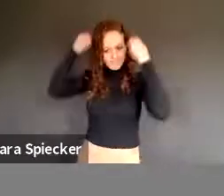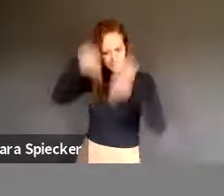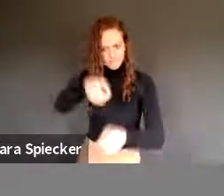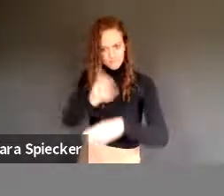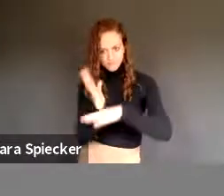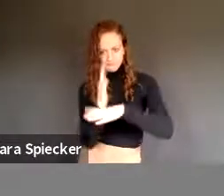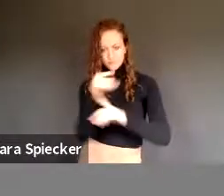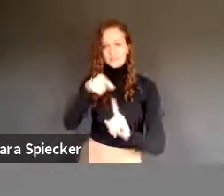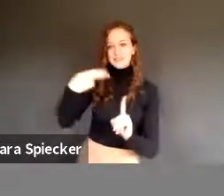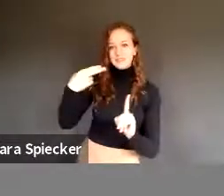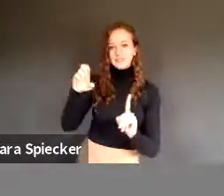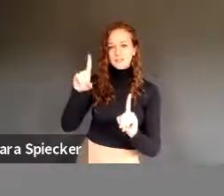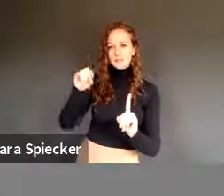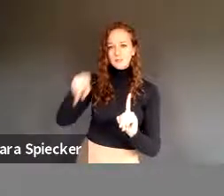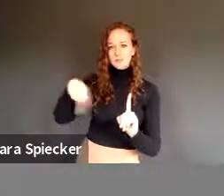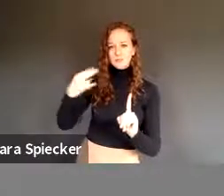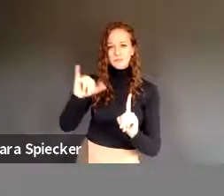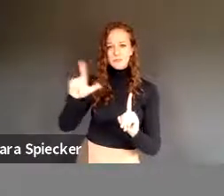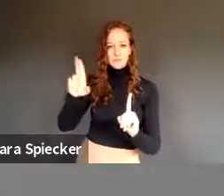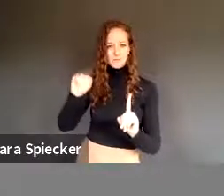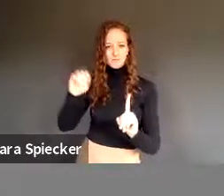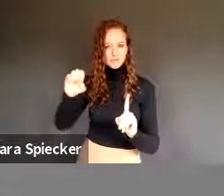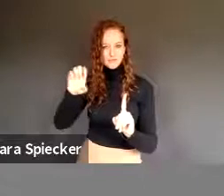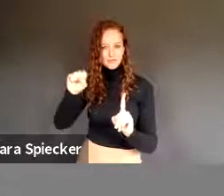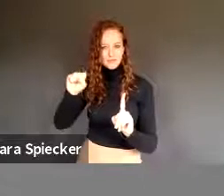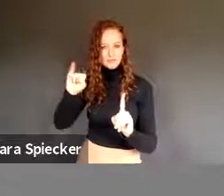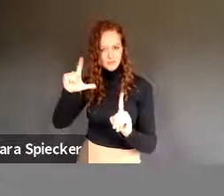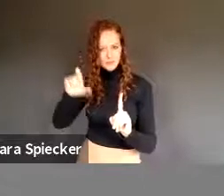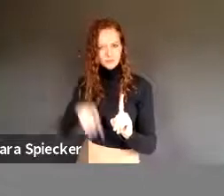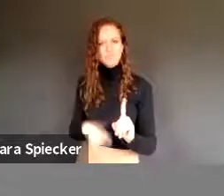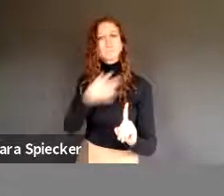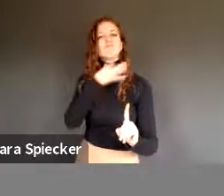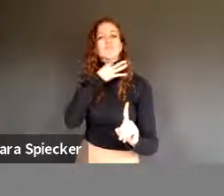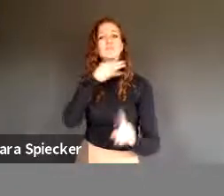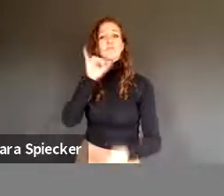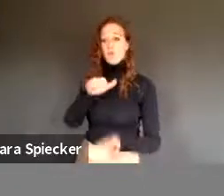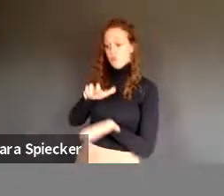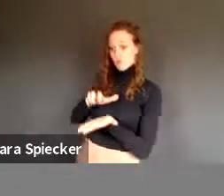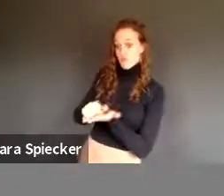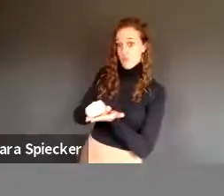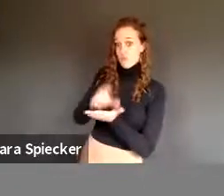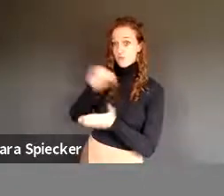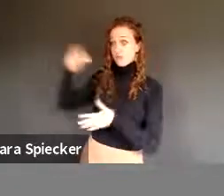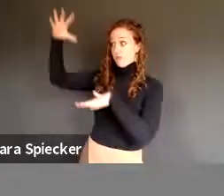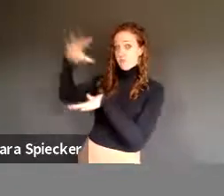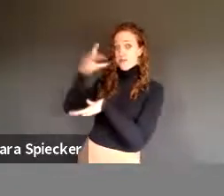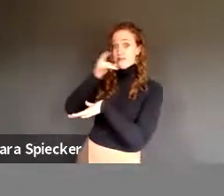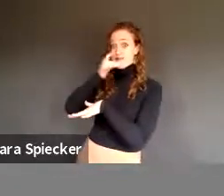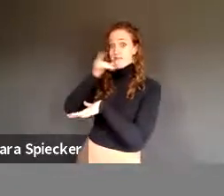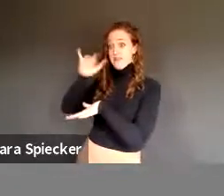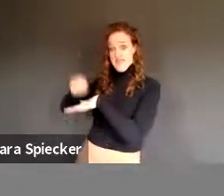So in this chapter, I ask whether the effects of herbivory and light over the population dynamics of Hedophyllum